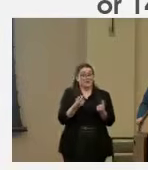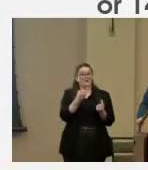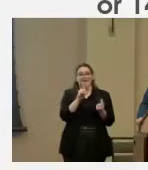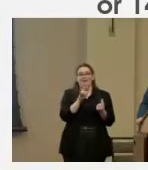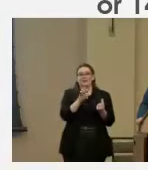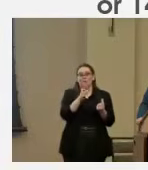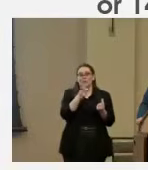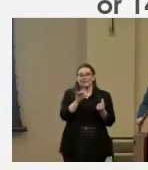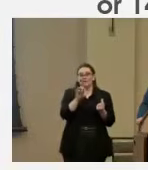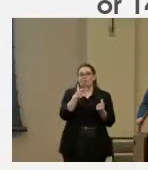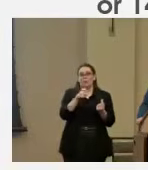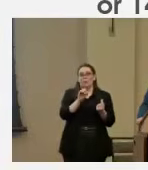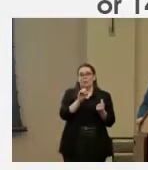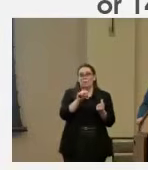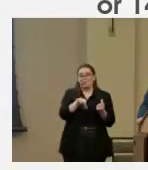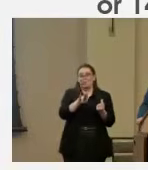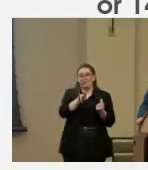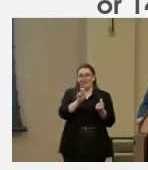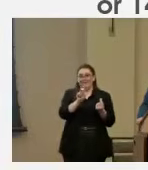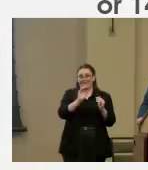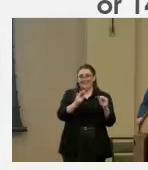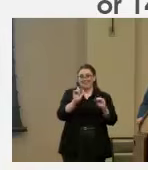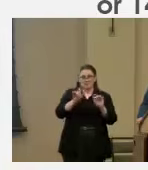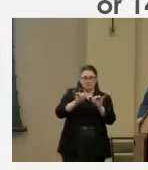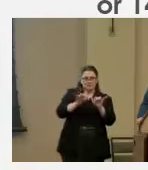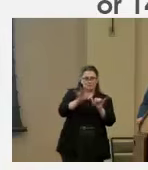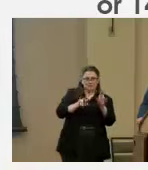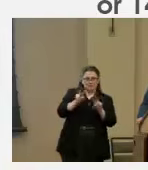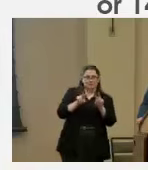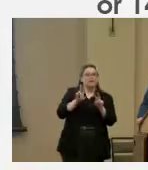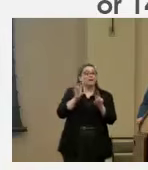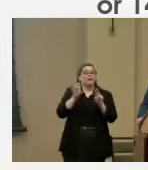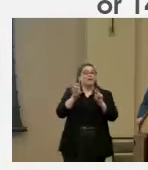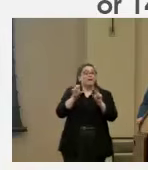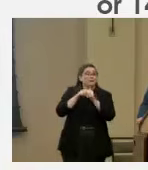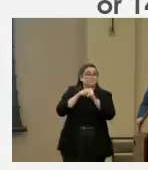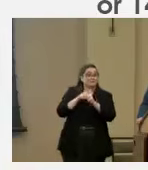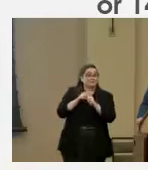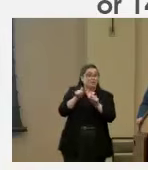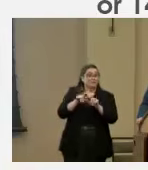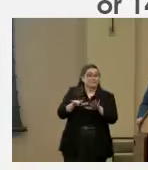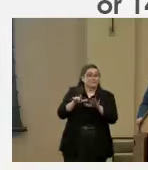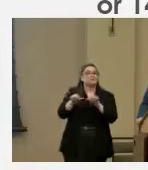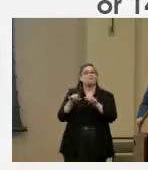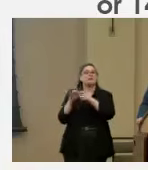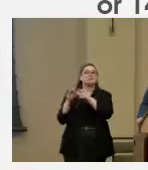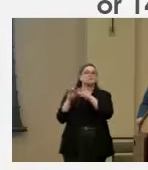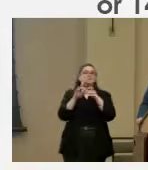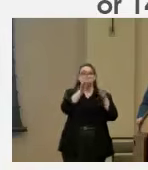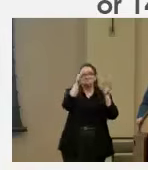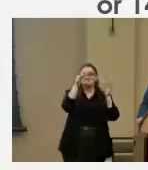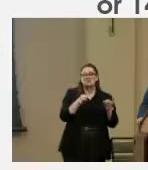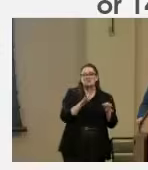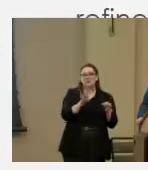blood levels, and on the basis of that, we can inform what your dose should